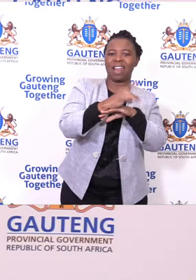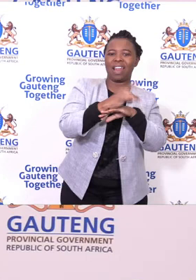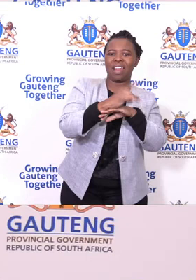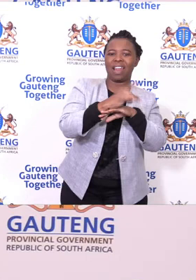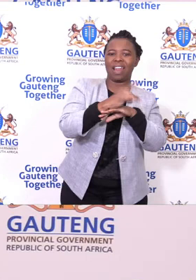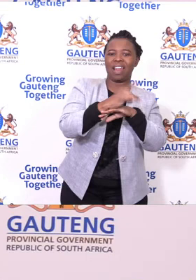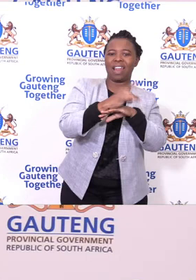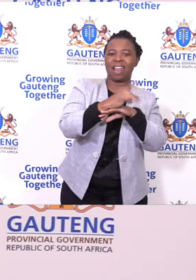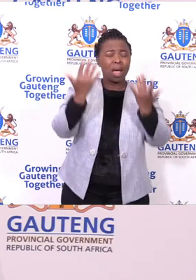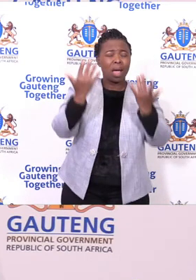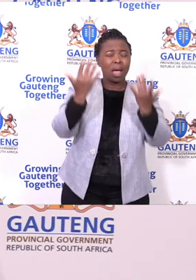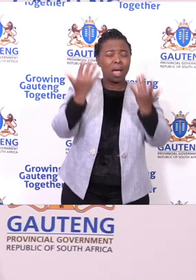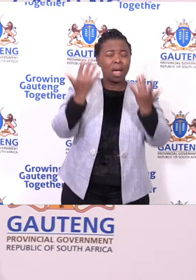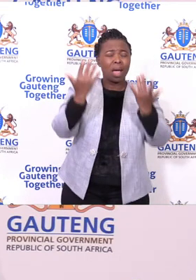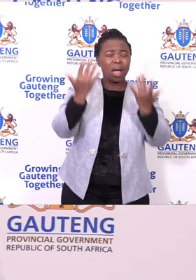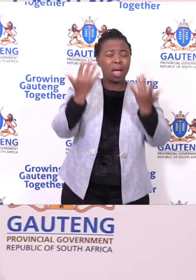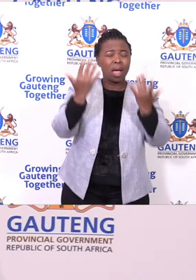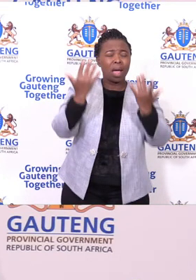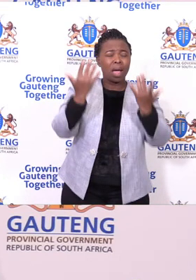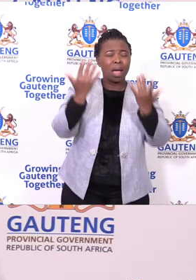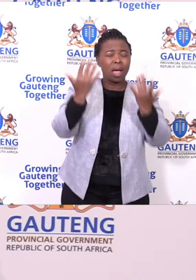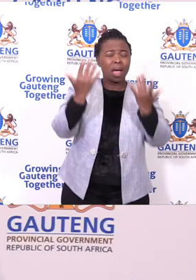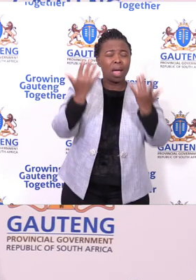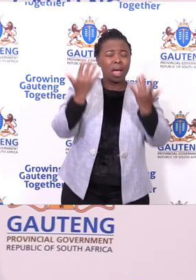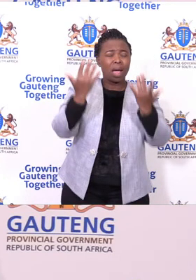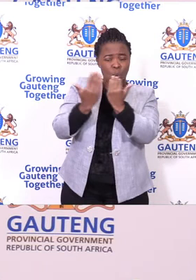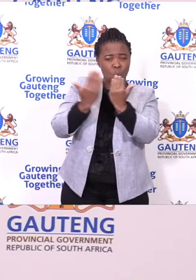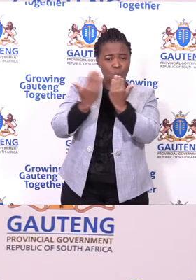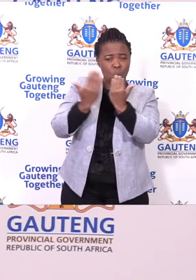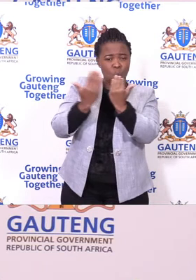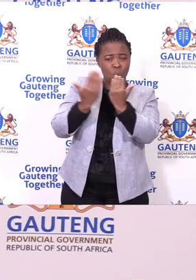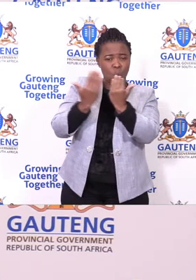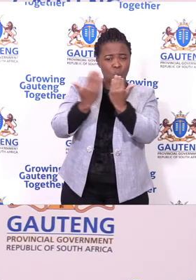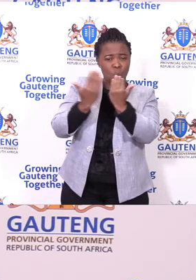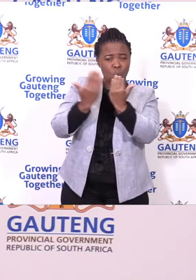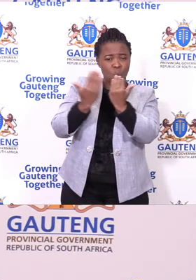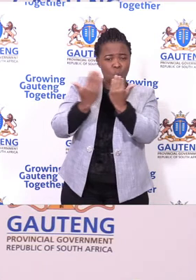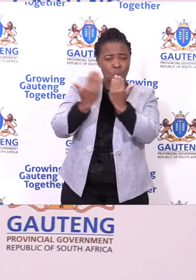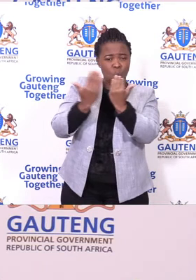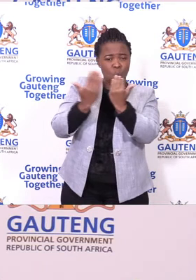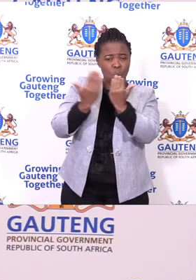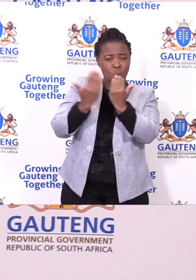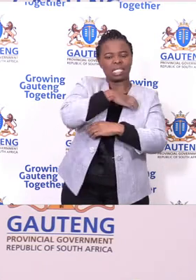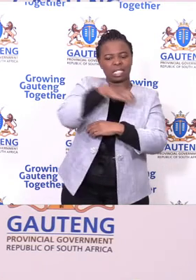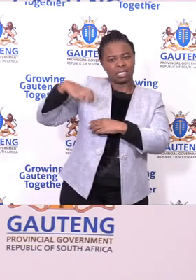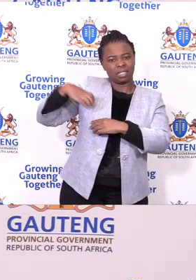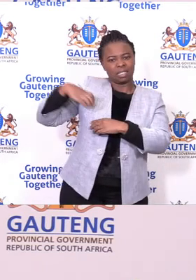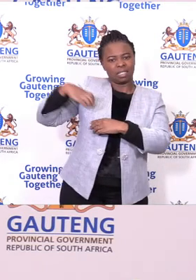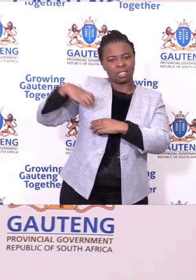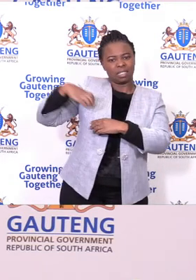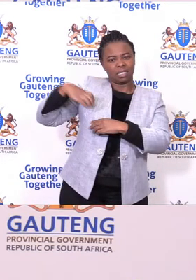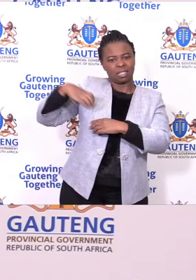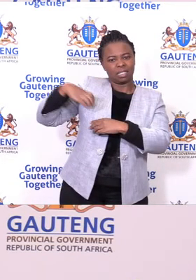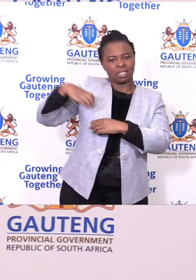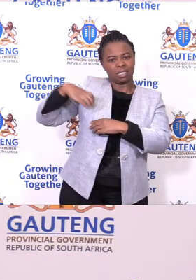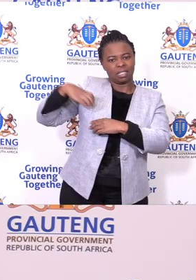to close or open schools lies with the president of the country in terms of the Disaster Act. The president only